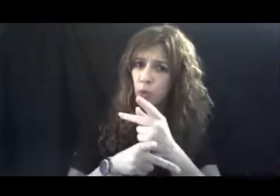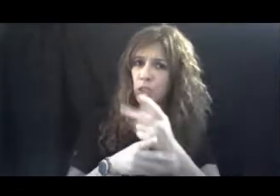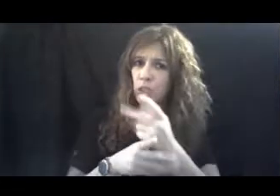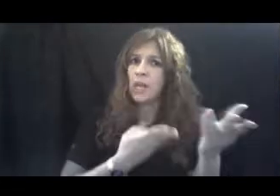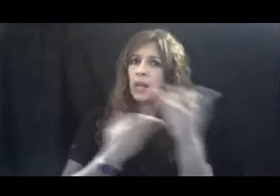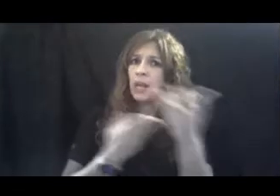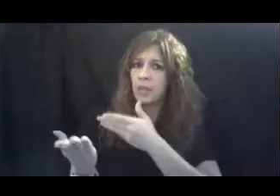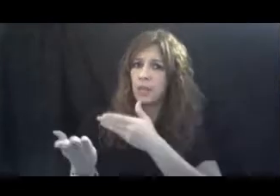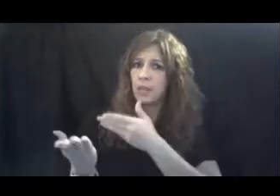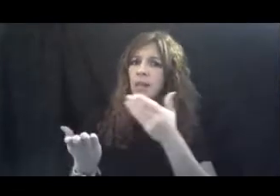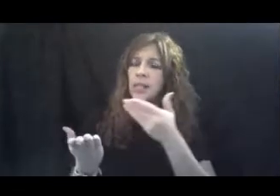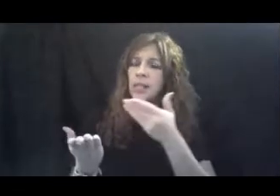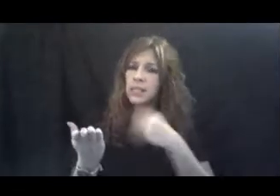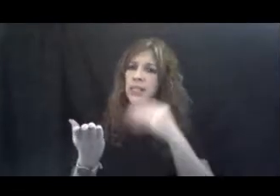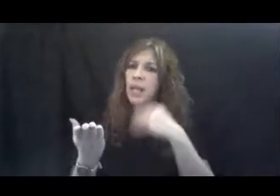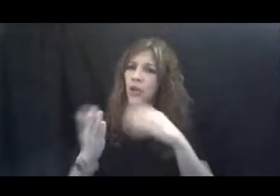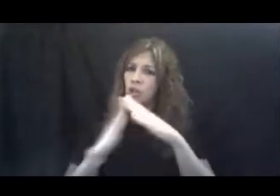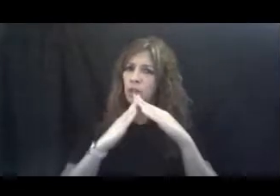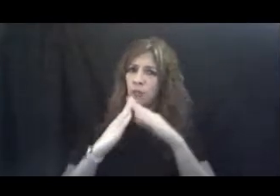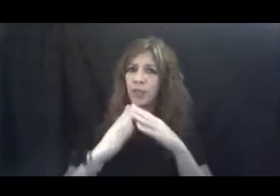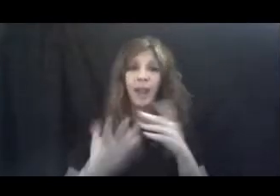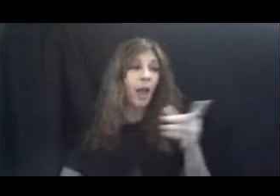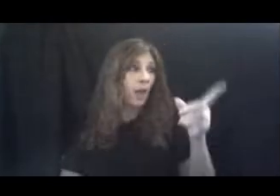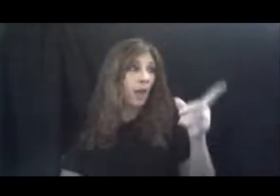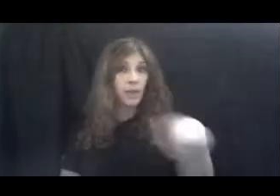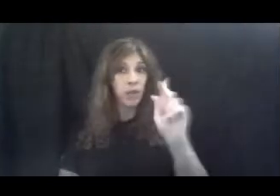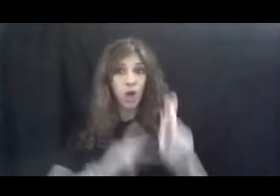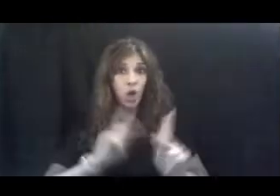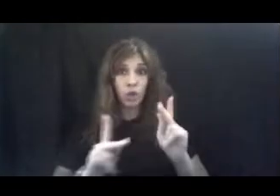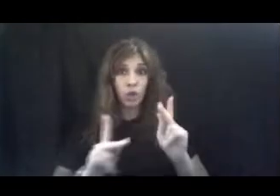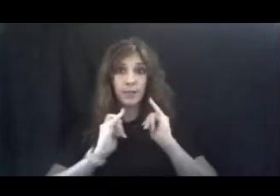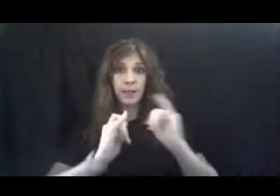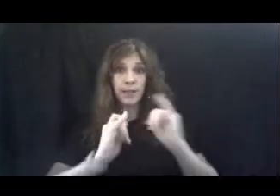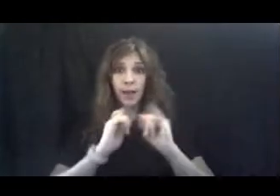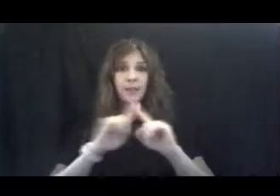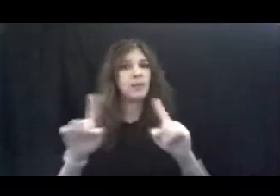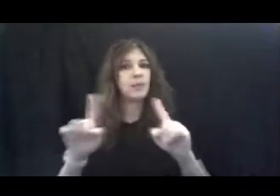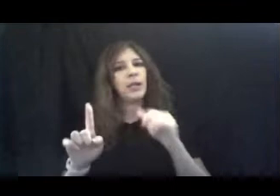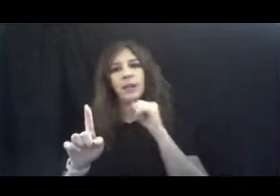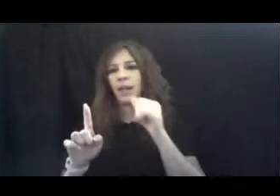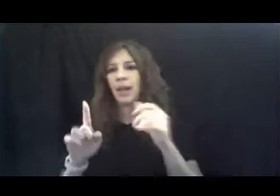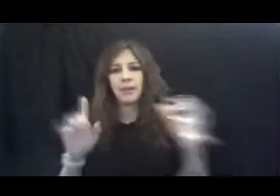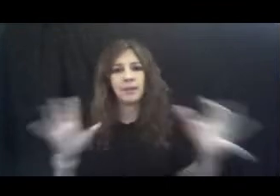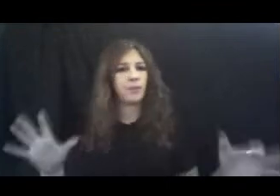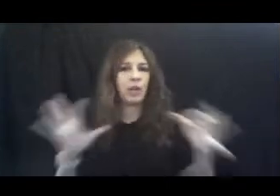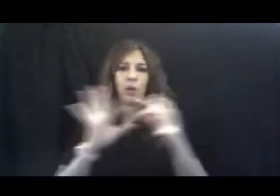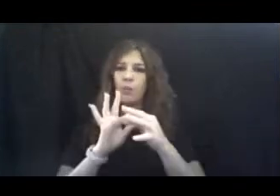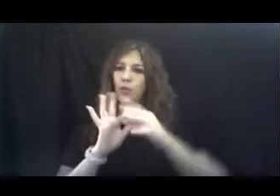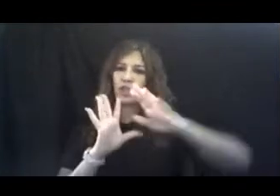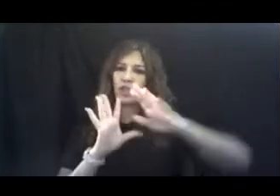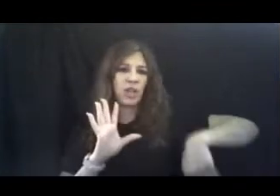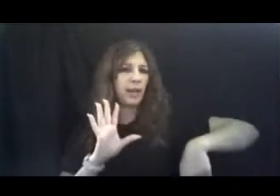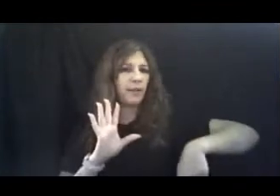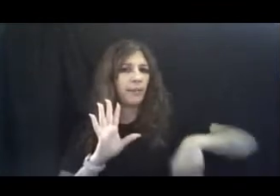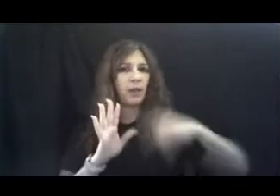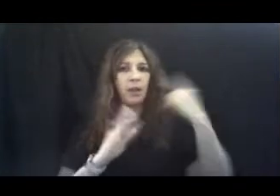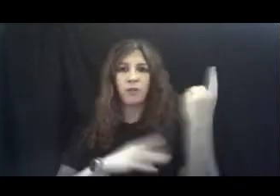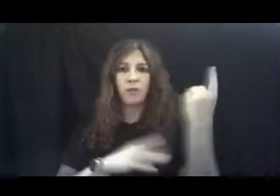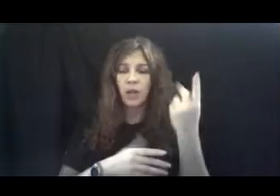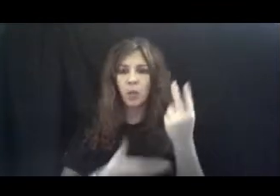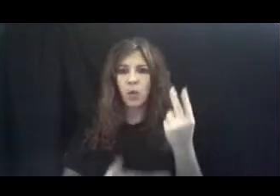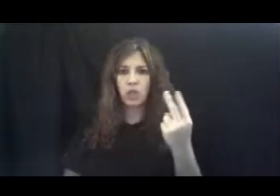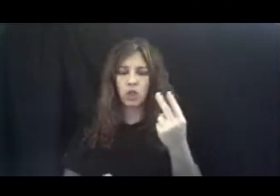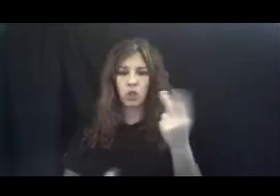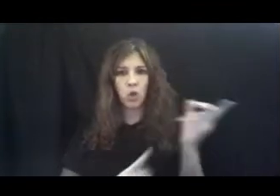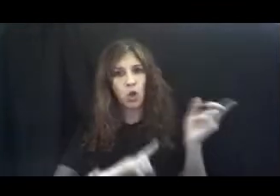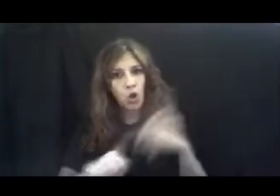part, they're human just like we are, but it hasn't been a bridge to someone to step in and talk to them